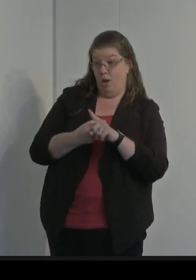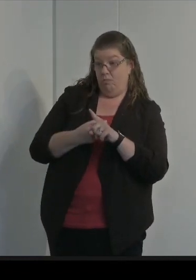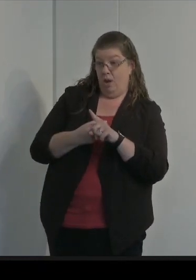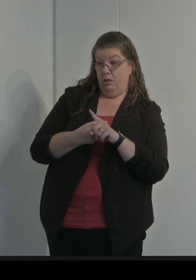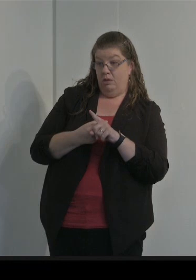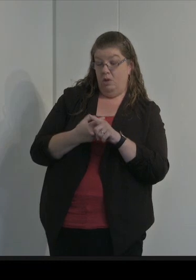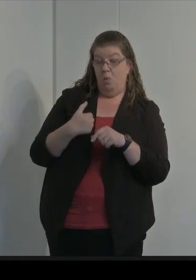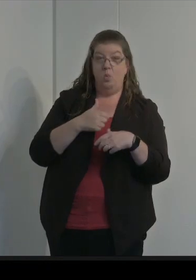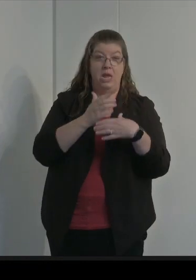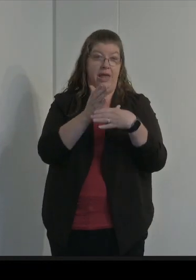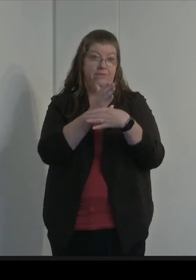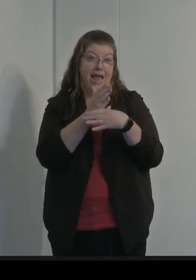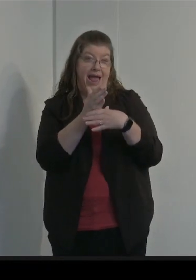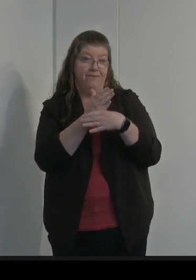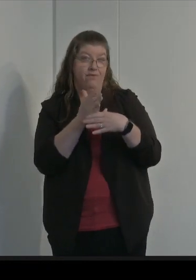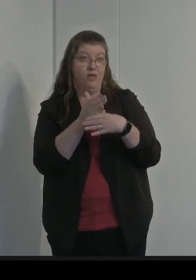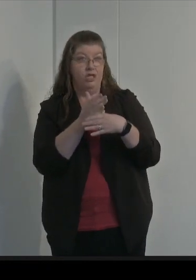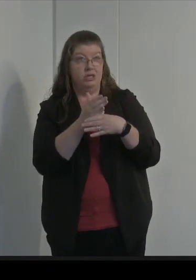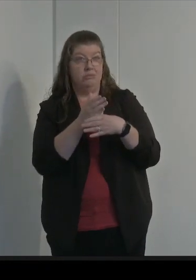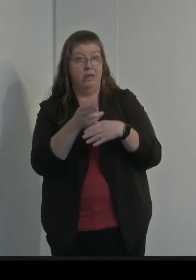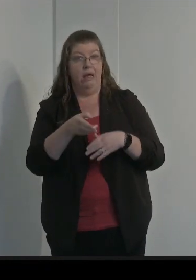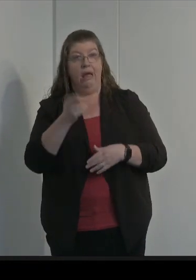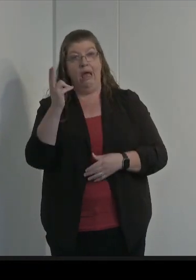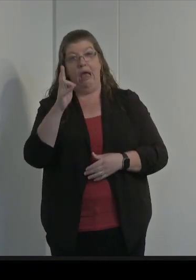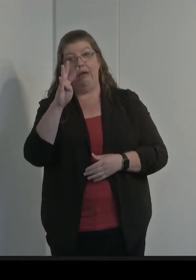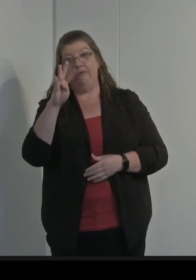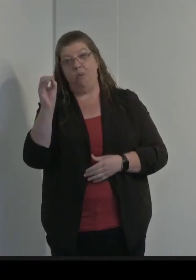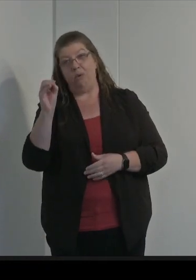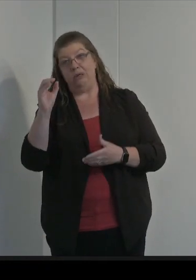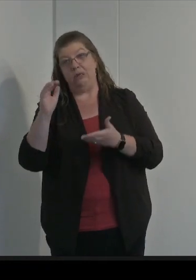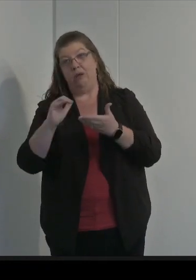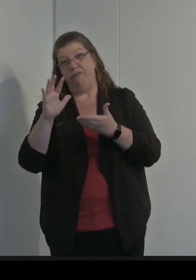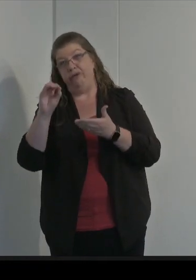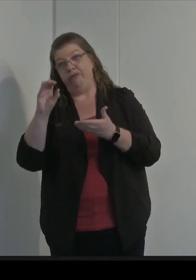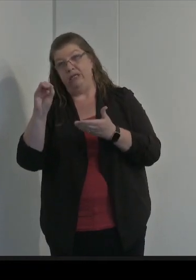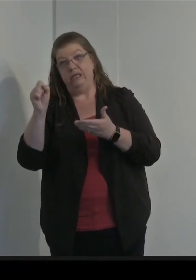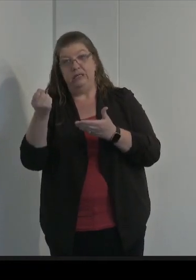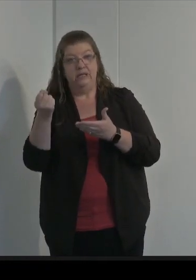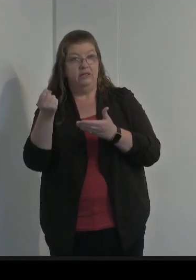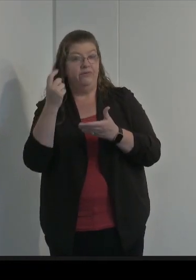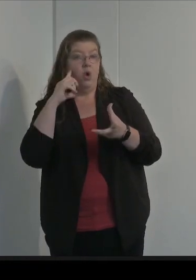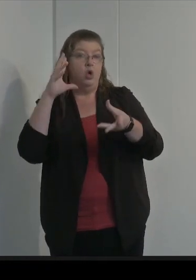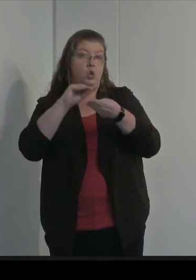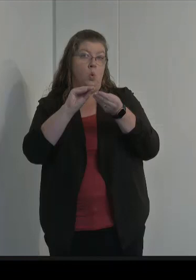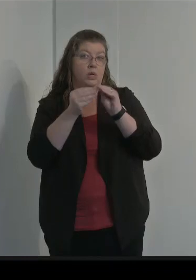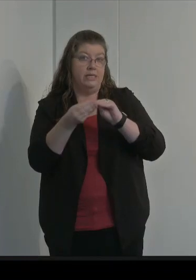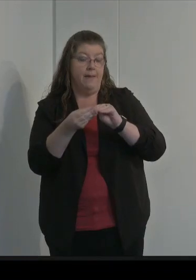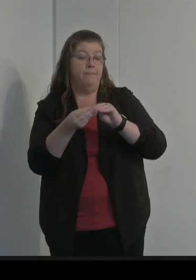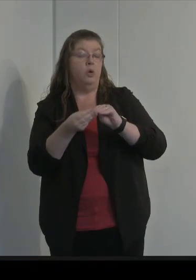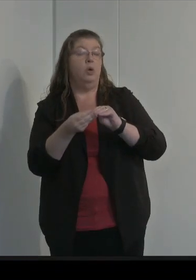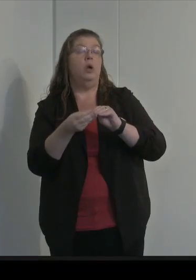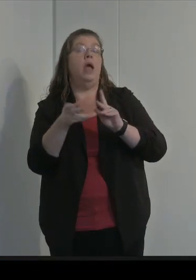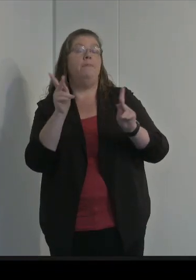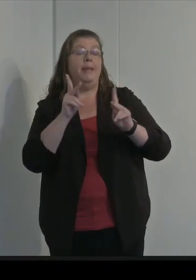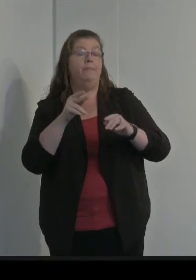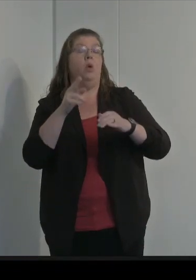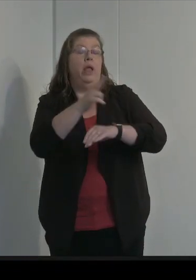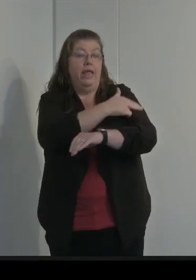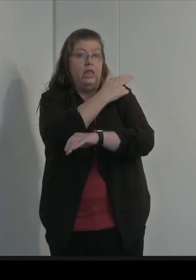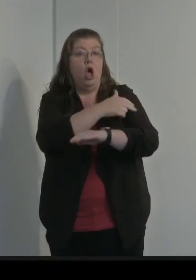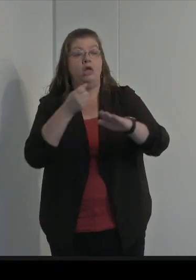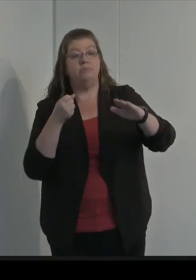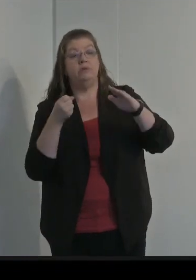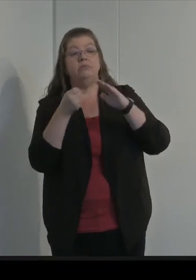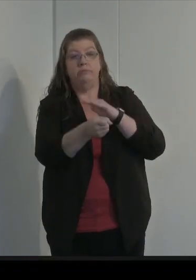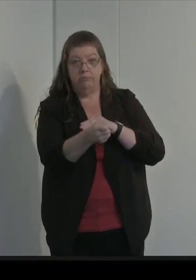probably averaged in the high 40s to low 50s as far as the total number of inpatients in our hospital with